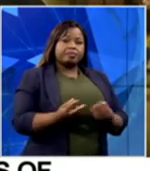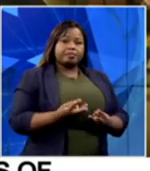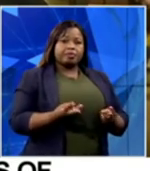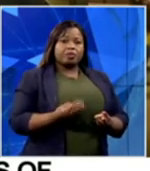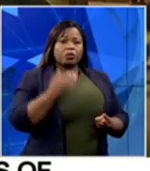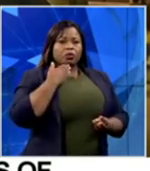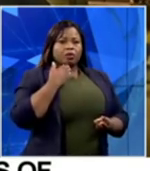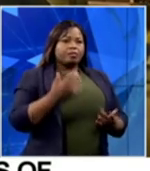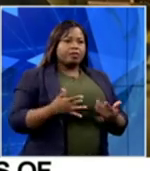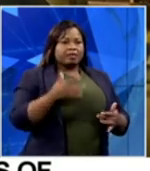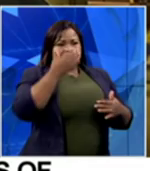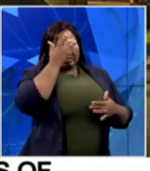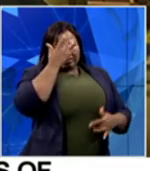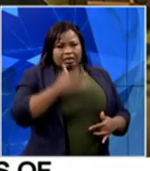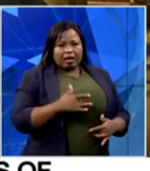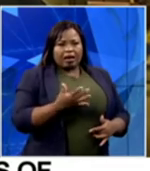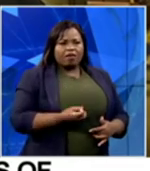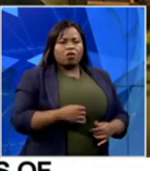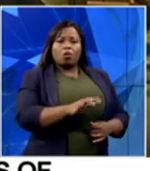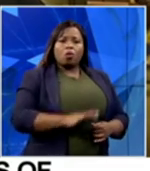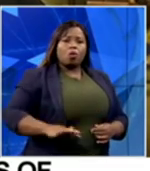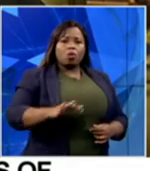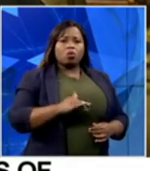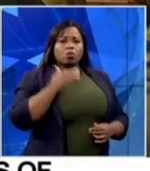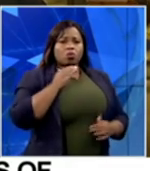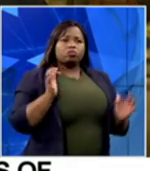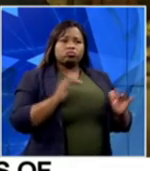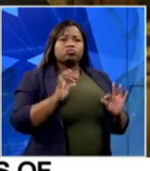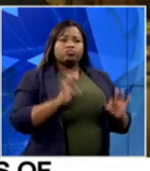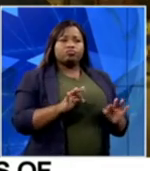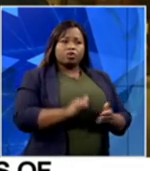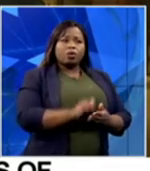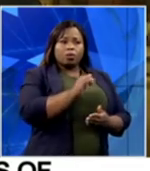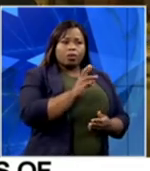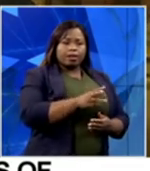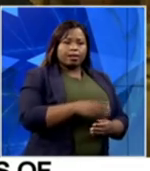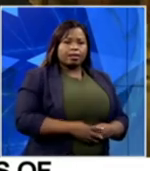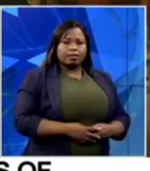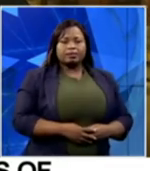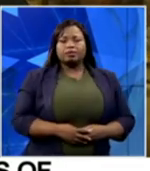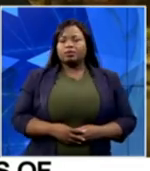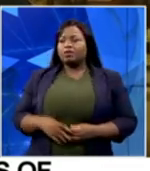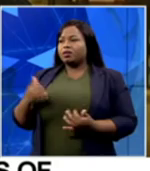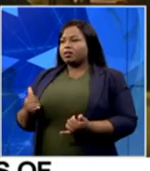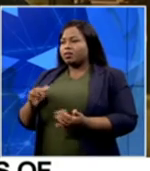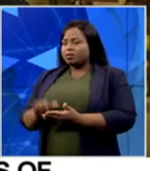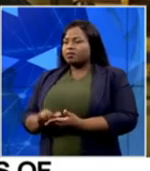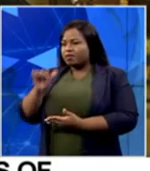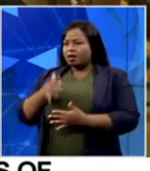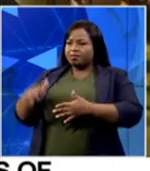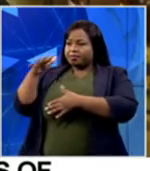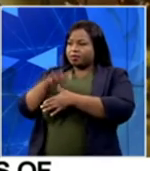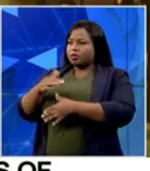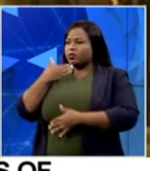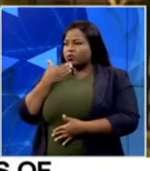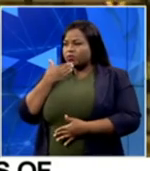aren't healthy or aren't well, or is everyone that has applied will get onto a flight? So for these flights, we're